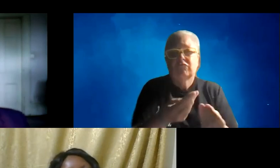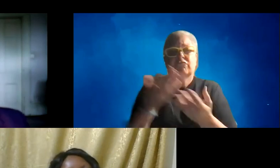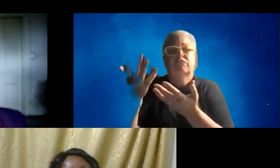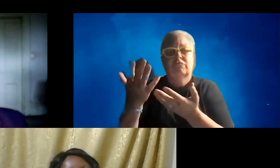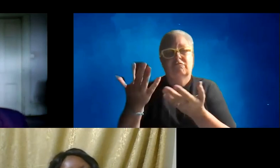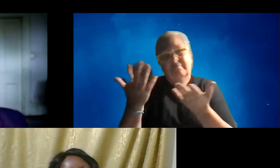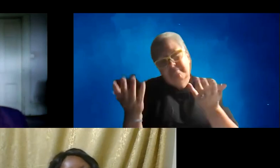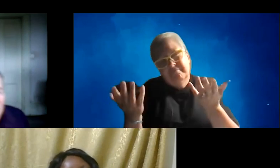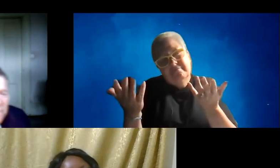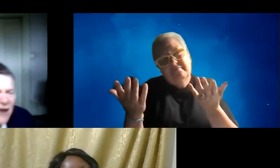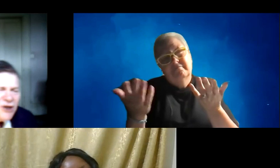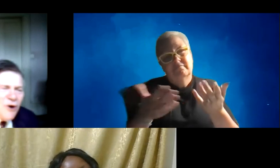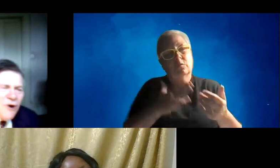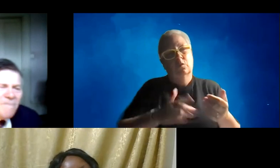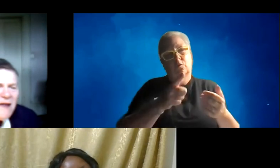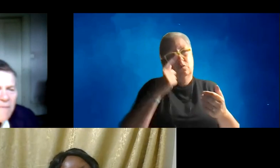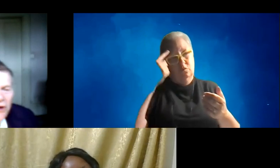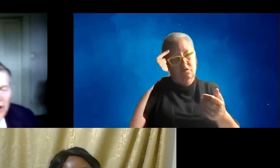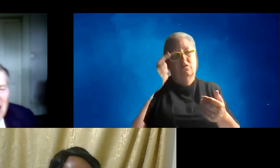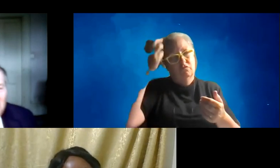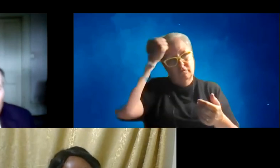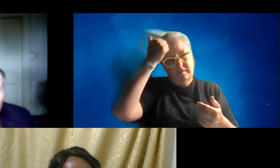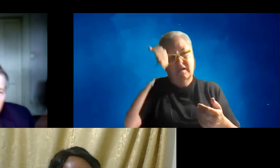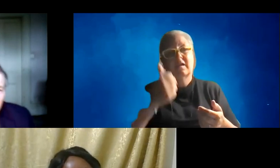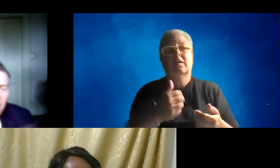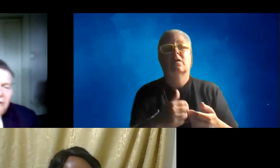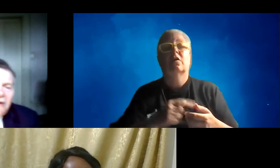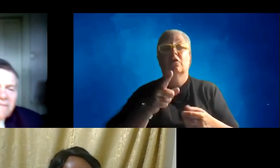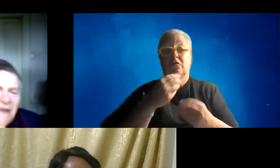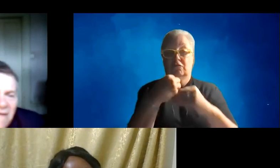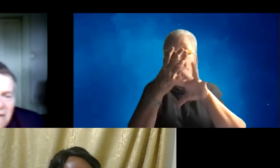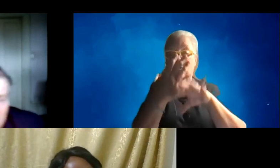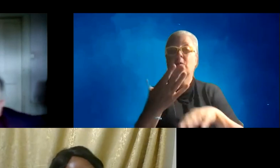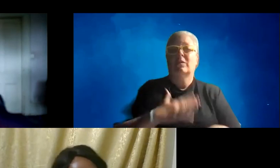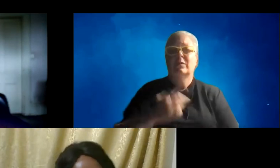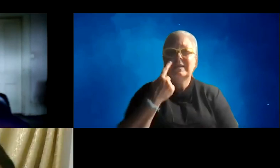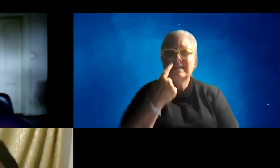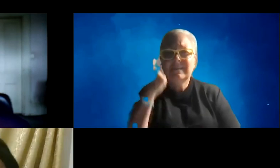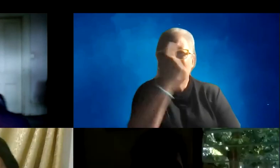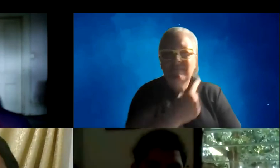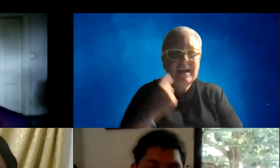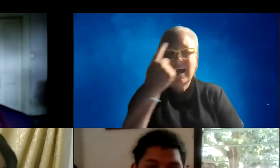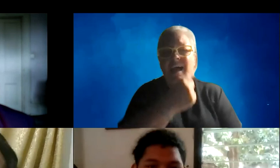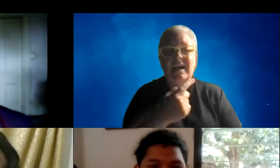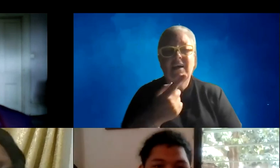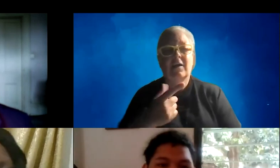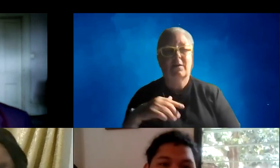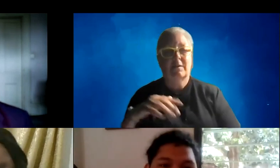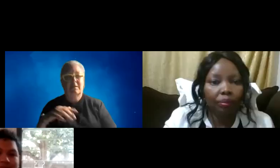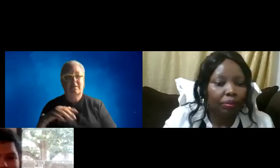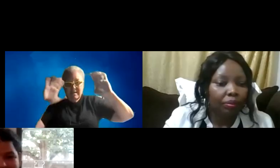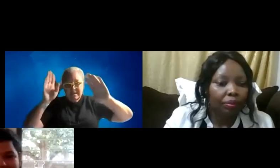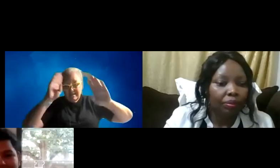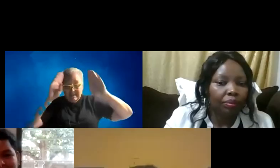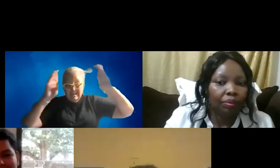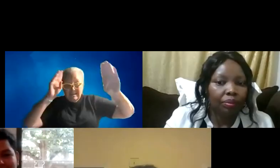points for you to bear in mind. Now, put your cameras on, put your microphones on, and let's all say goodbye to each other for